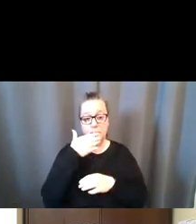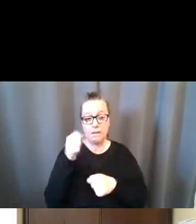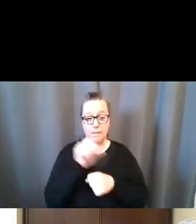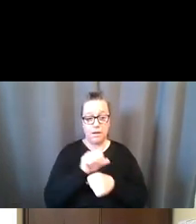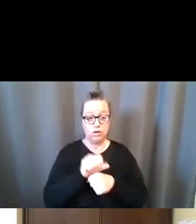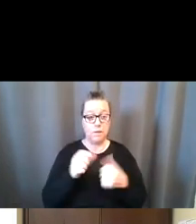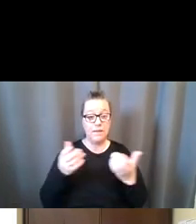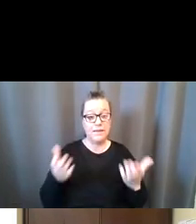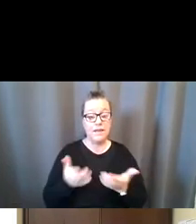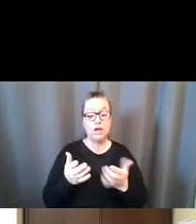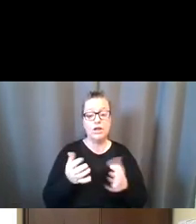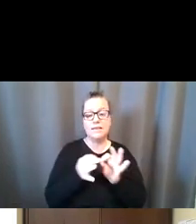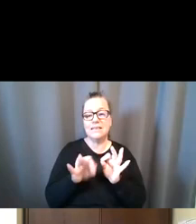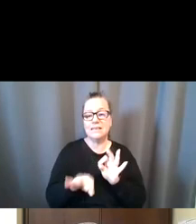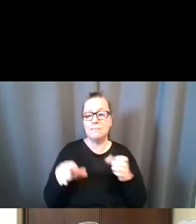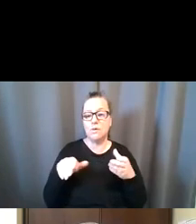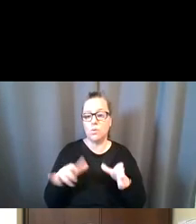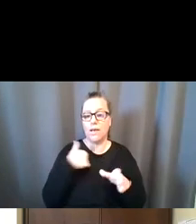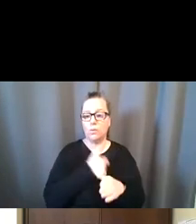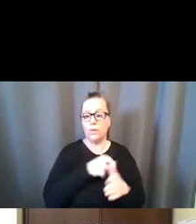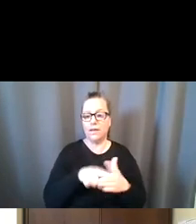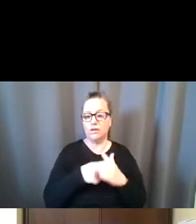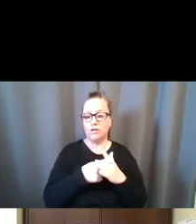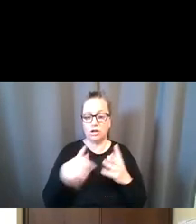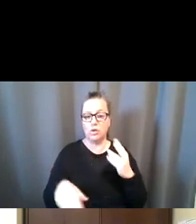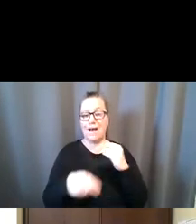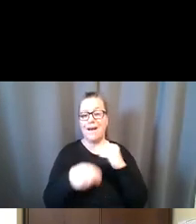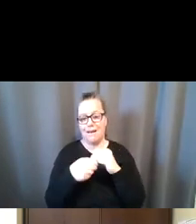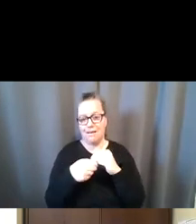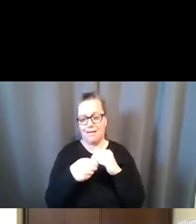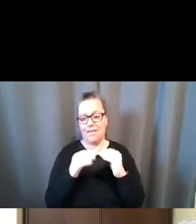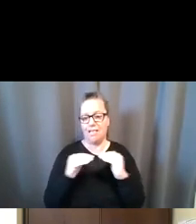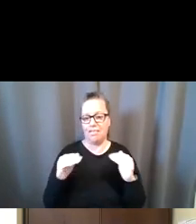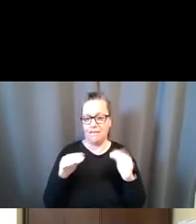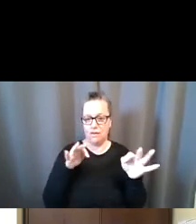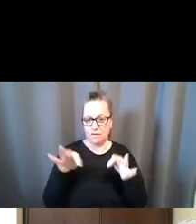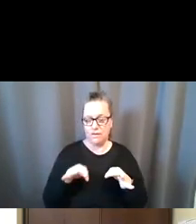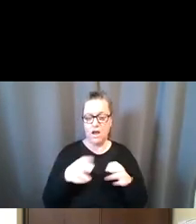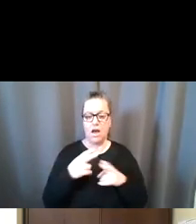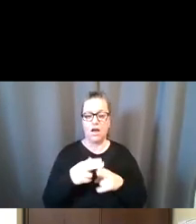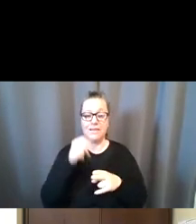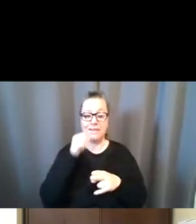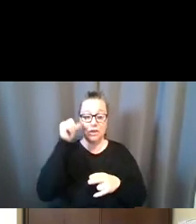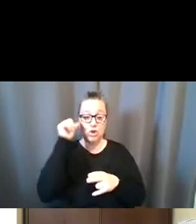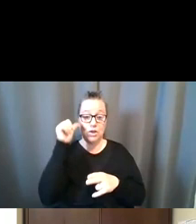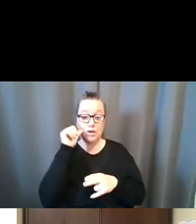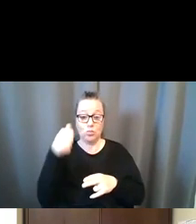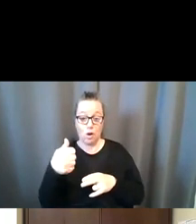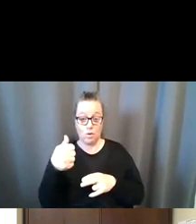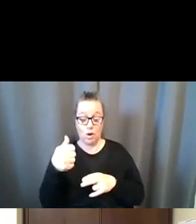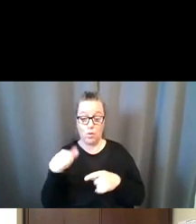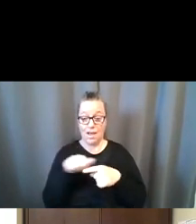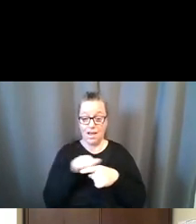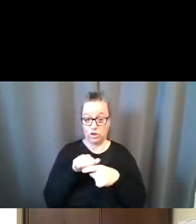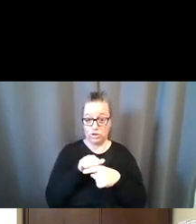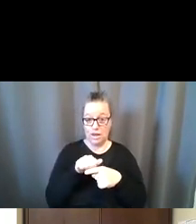Here is a very simple way we can start to add this level of definition. I call this a yesterday, tomorrow exercise. And I do